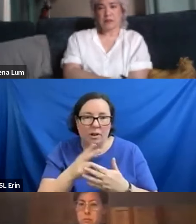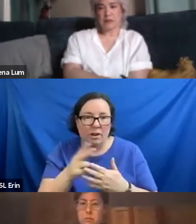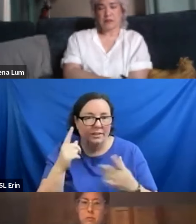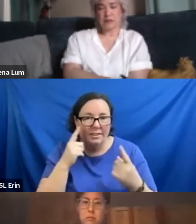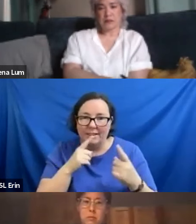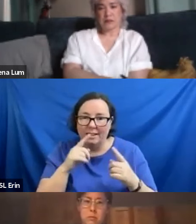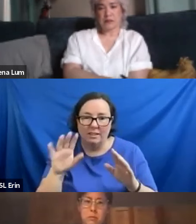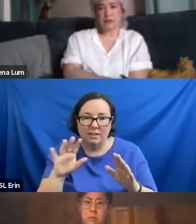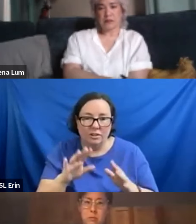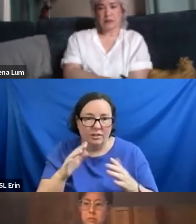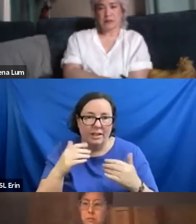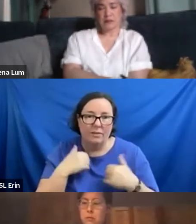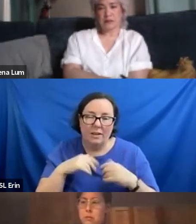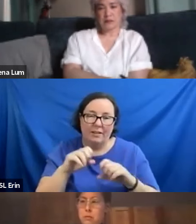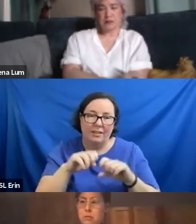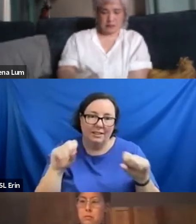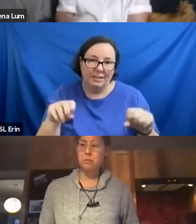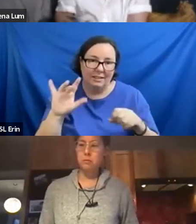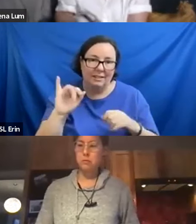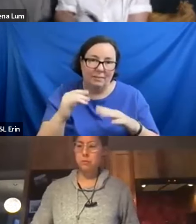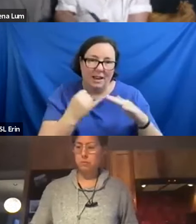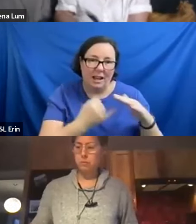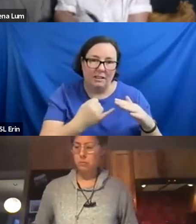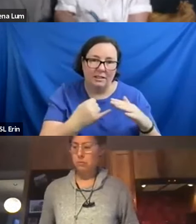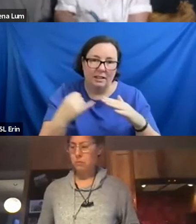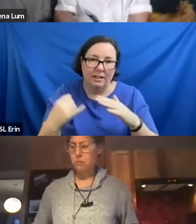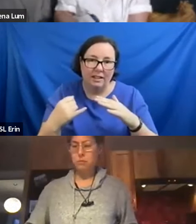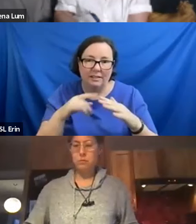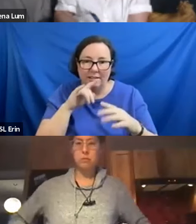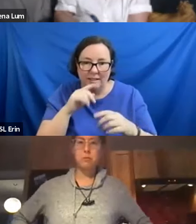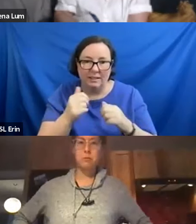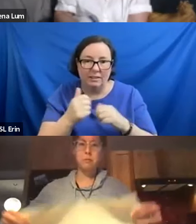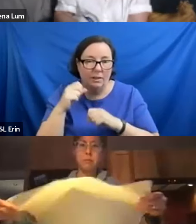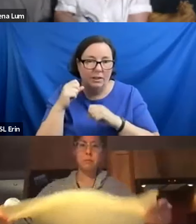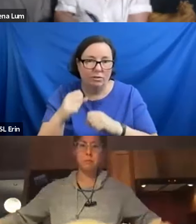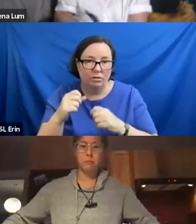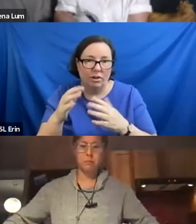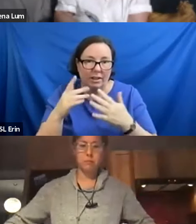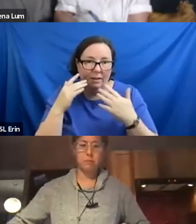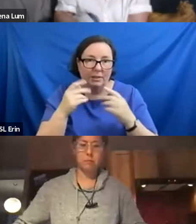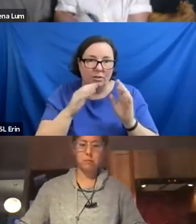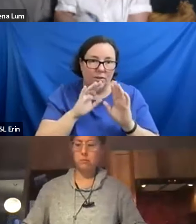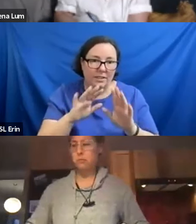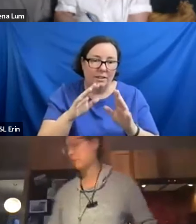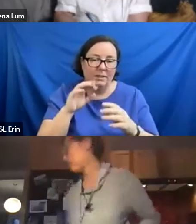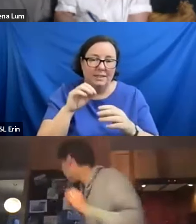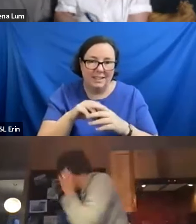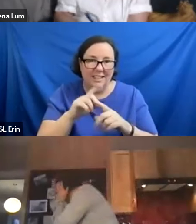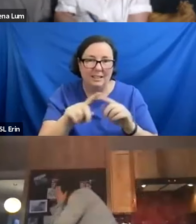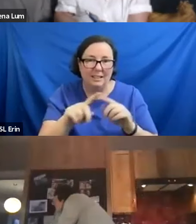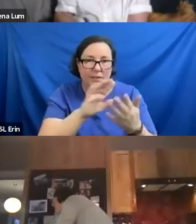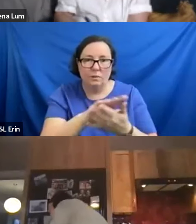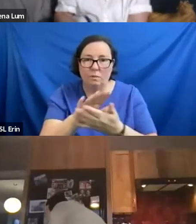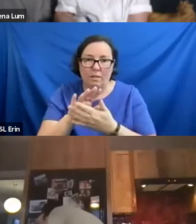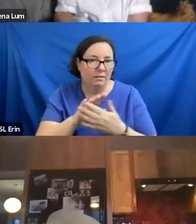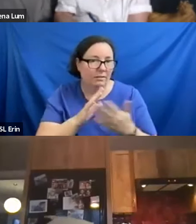that great to have a system that isolates kids with strong headwinds or strong tailwinds into different schools. I